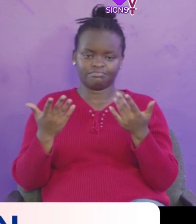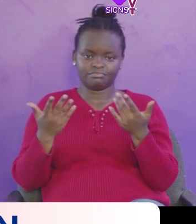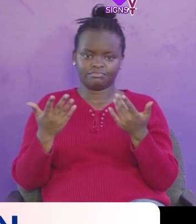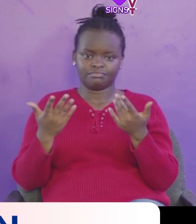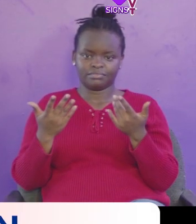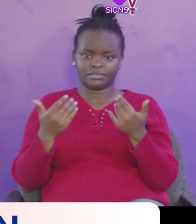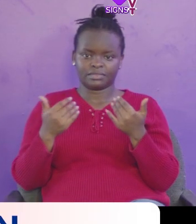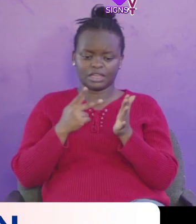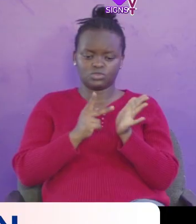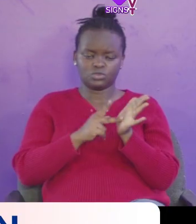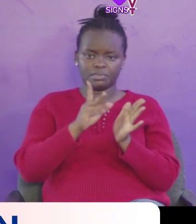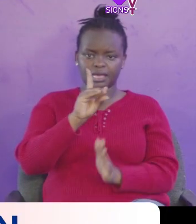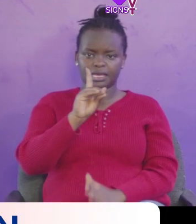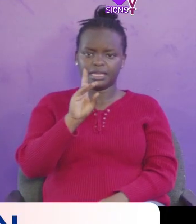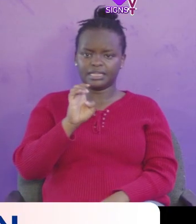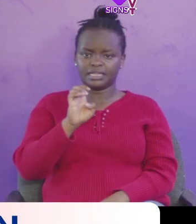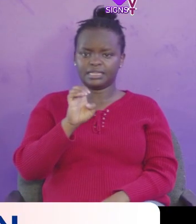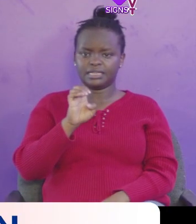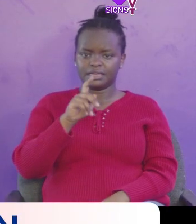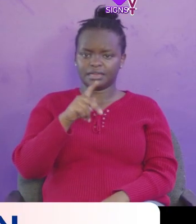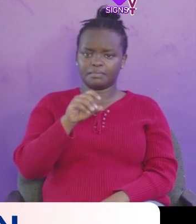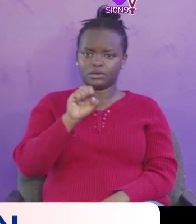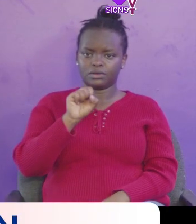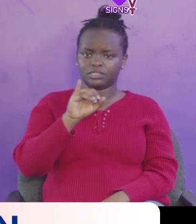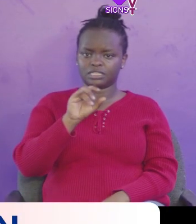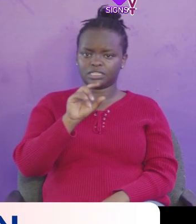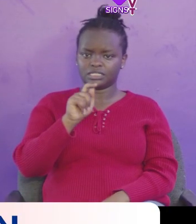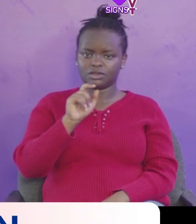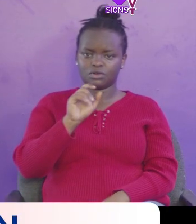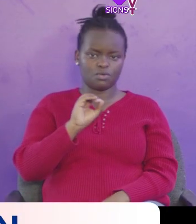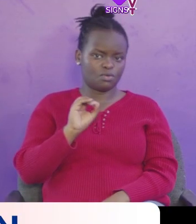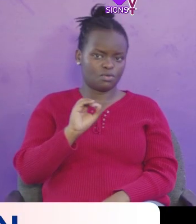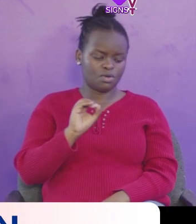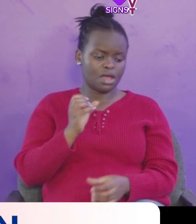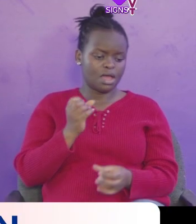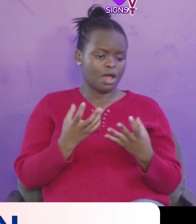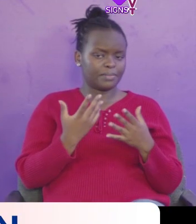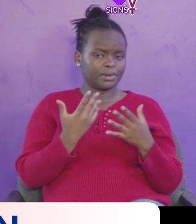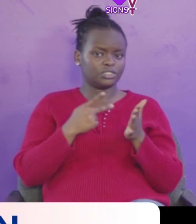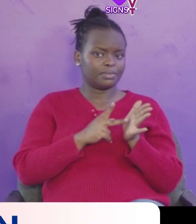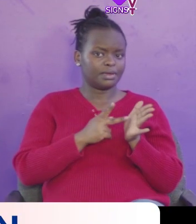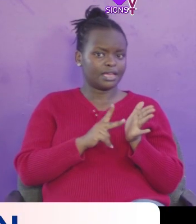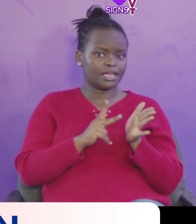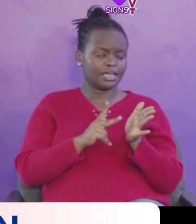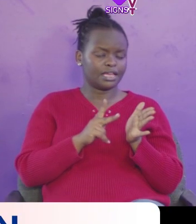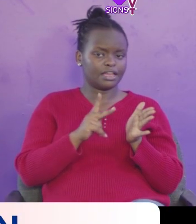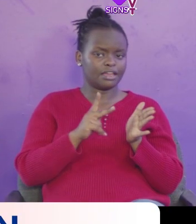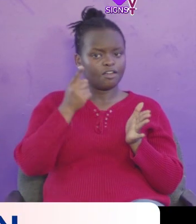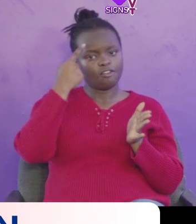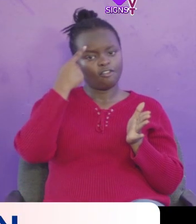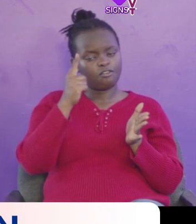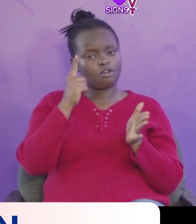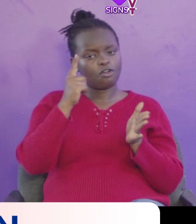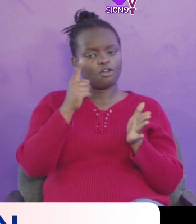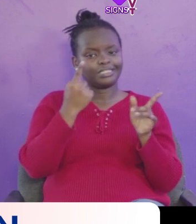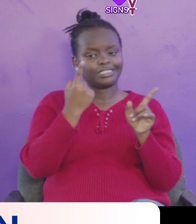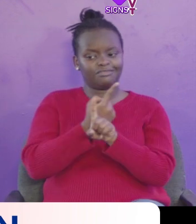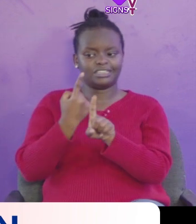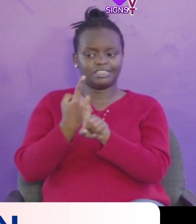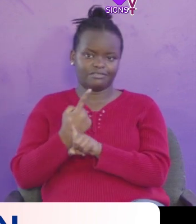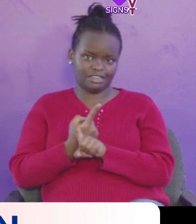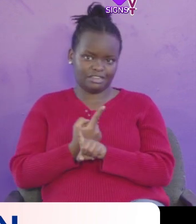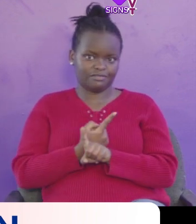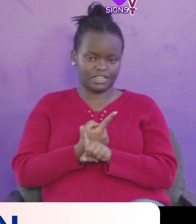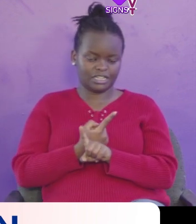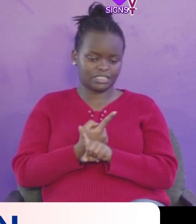we need to pay deposit. Number two, wanalipa deposit ya ngapi? Wanalipa deposit. Deposit is paid differently from